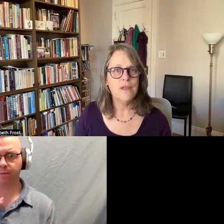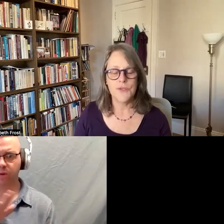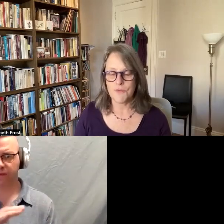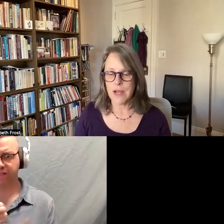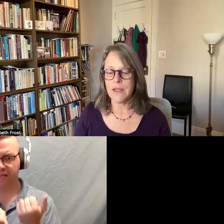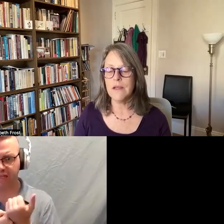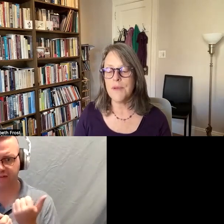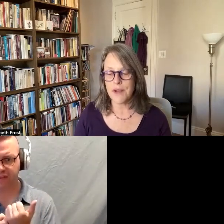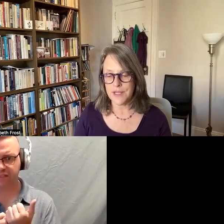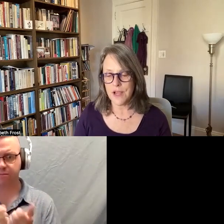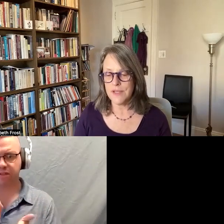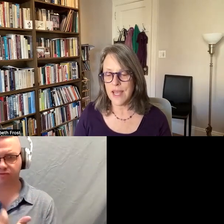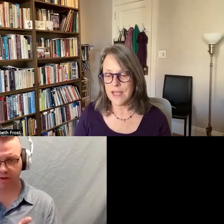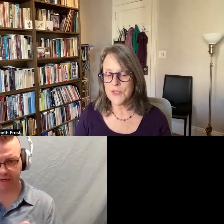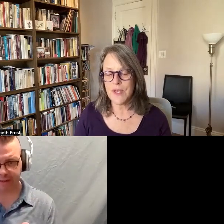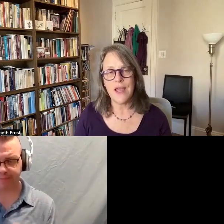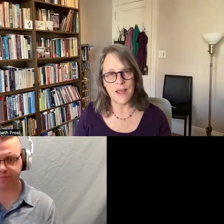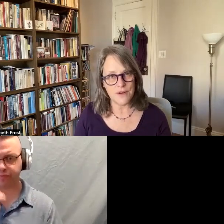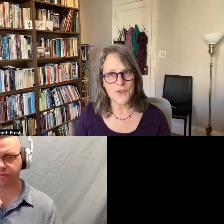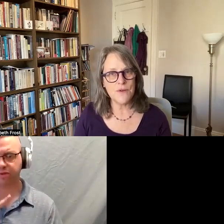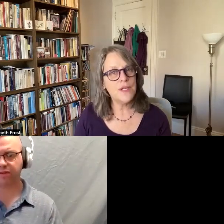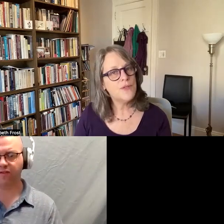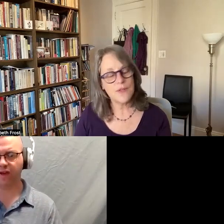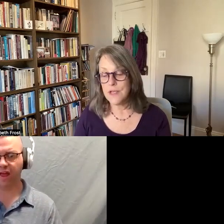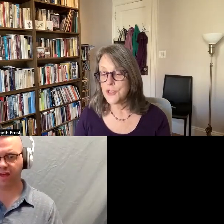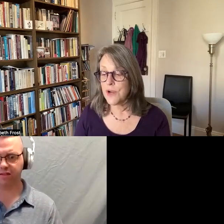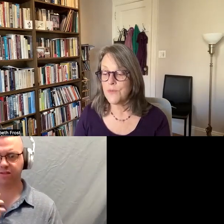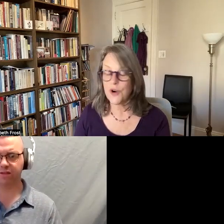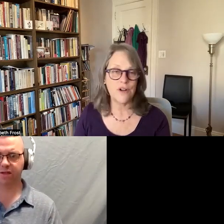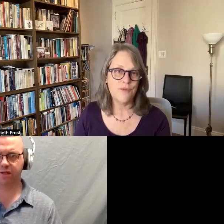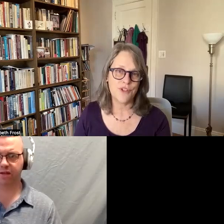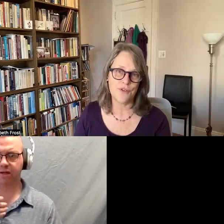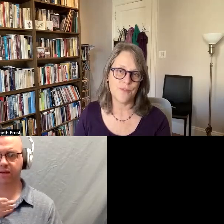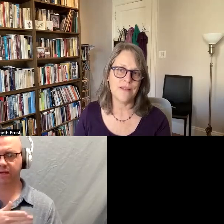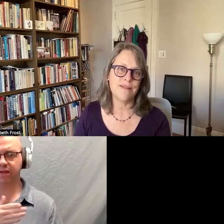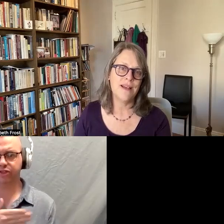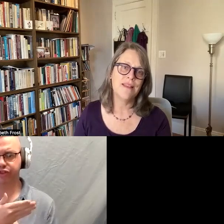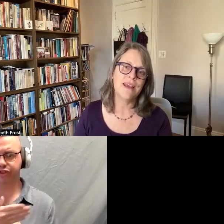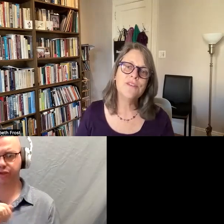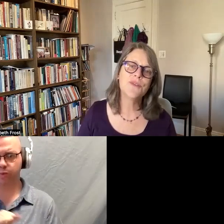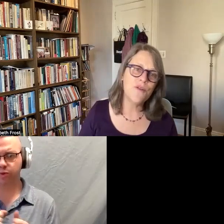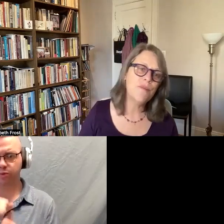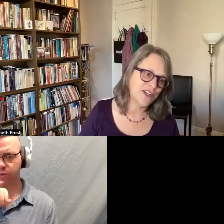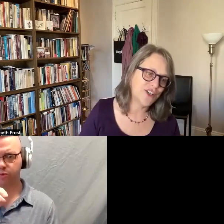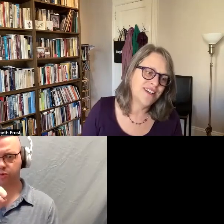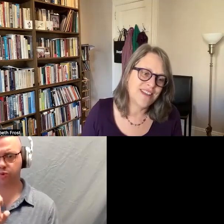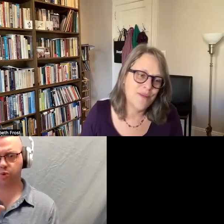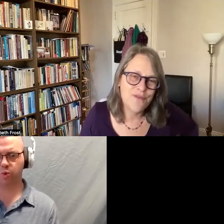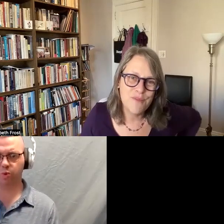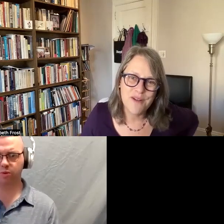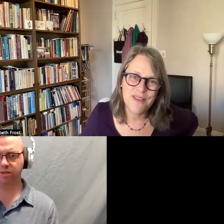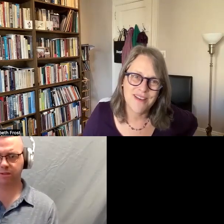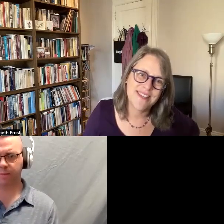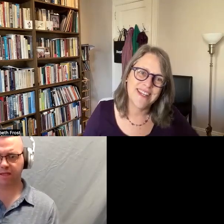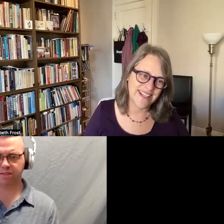activism, his writing about HIV/AIDS, and also his shared work with Joe Spence. Thank you so much,